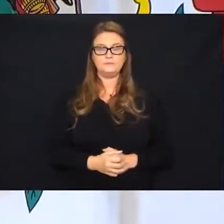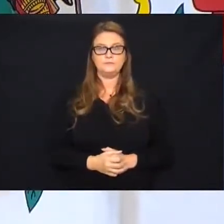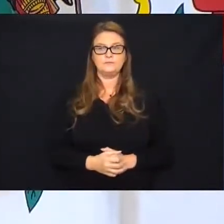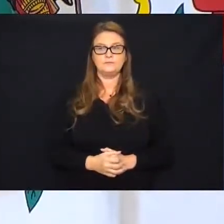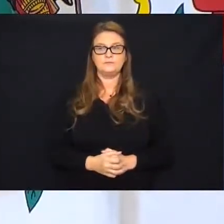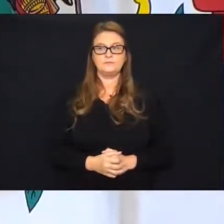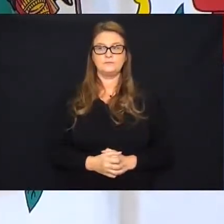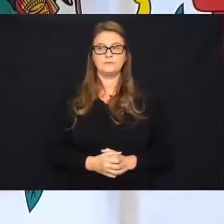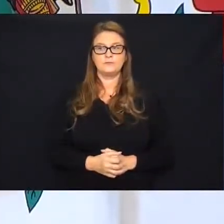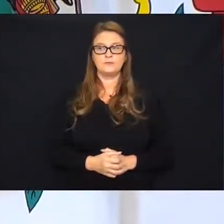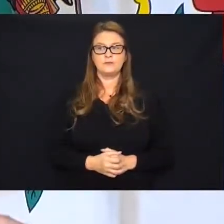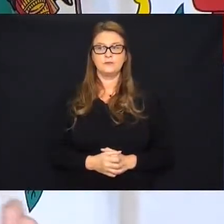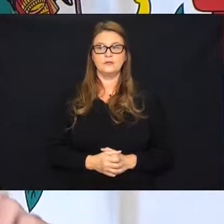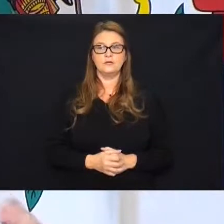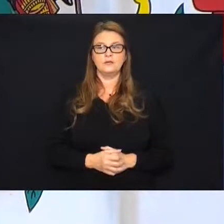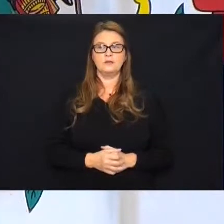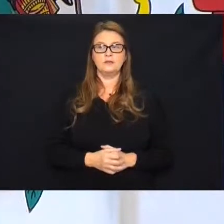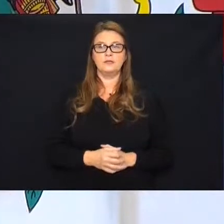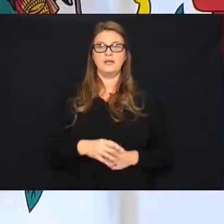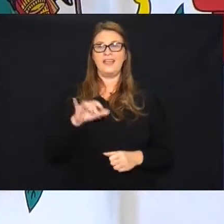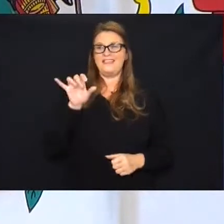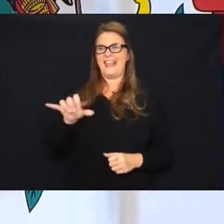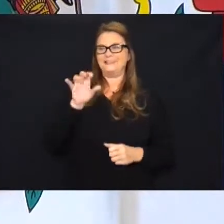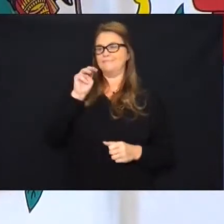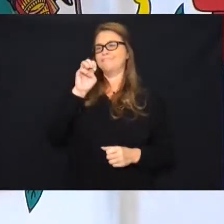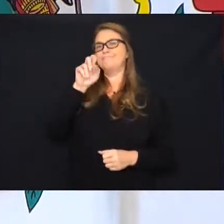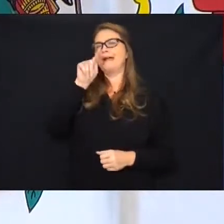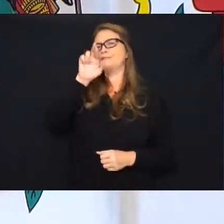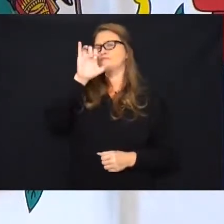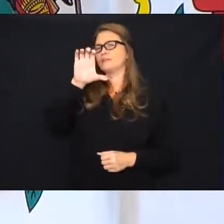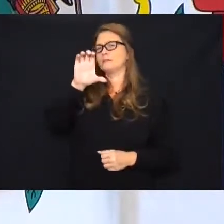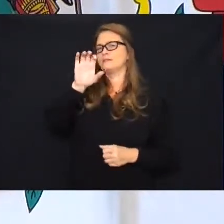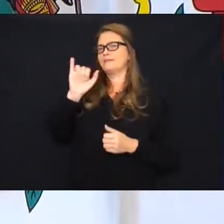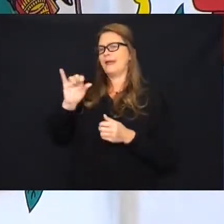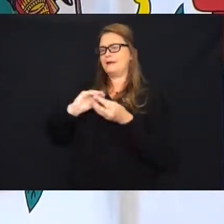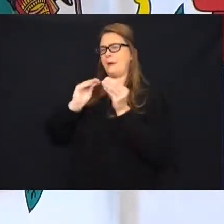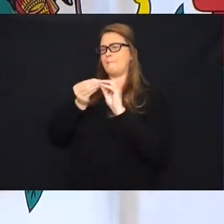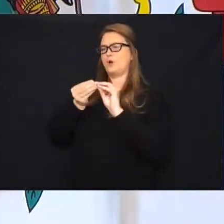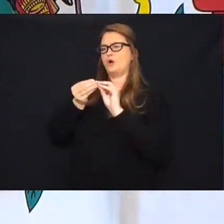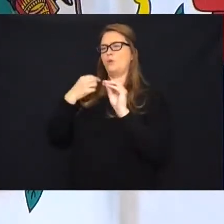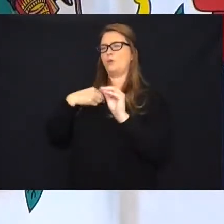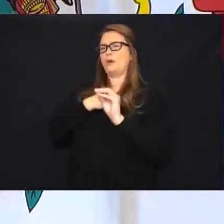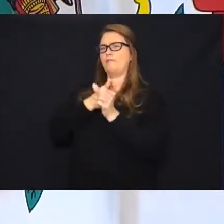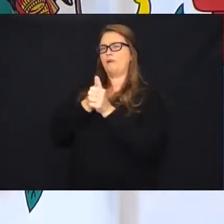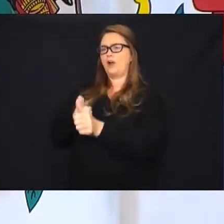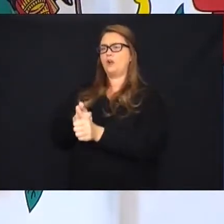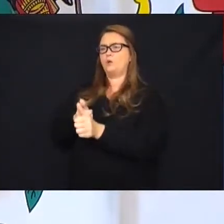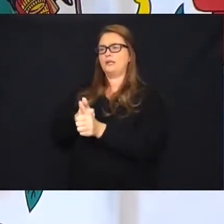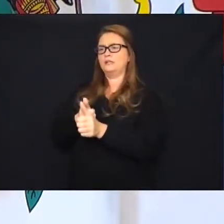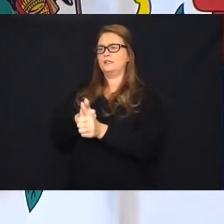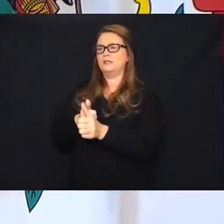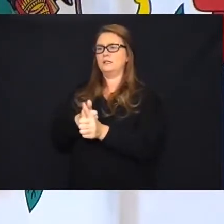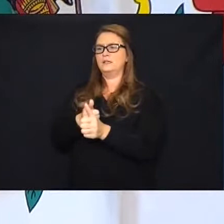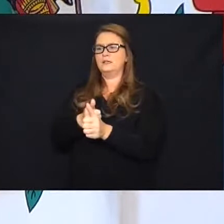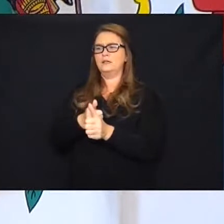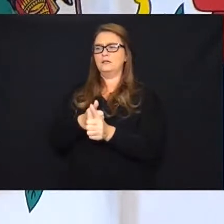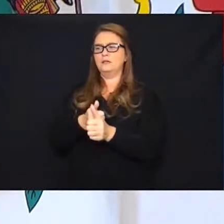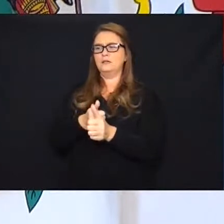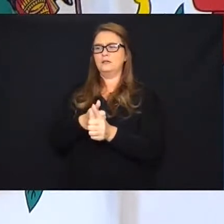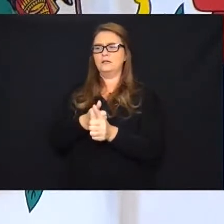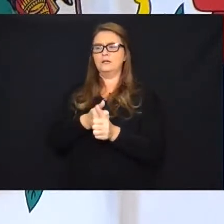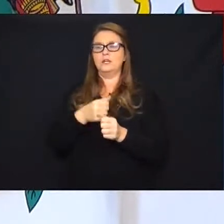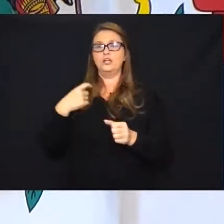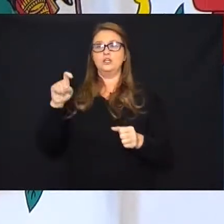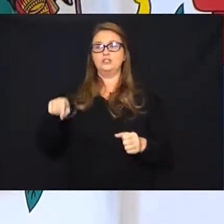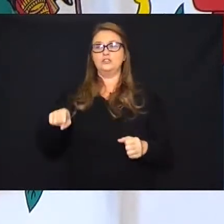With all of that, it's a metric, and that's all it is. From the standpoint of